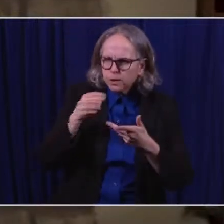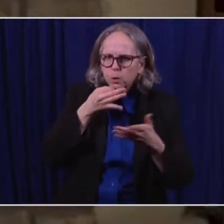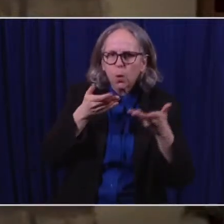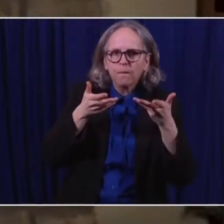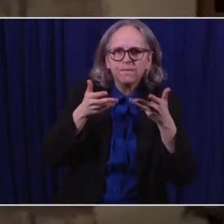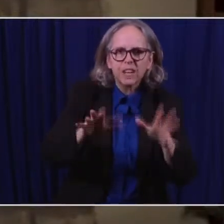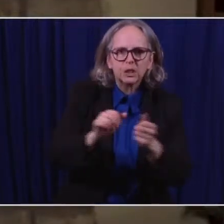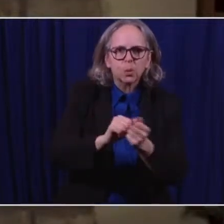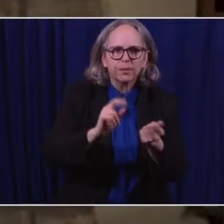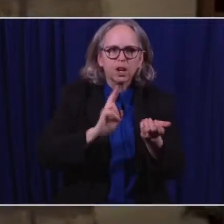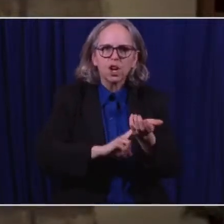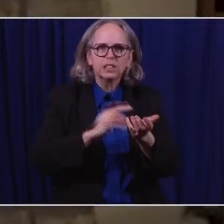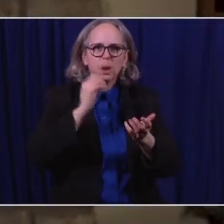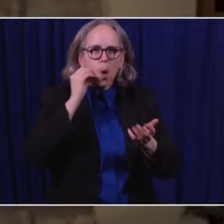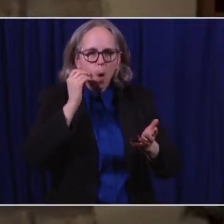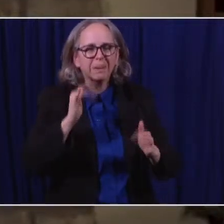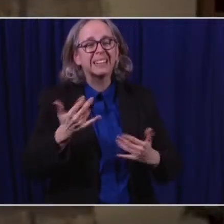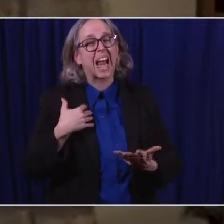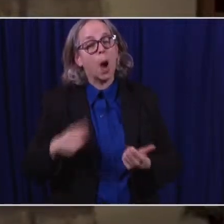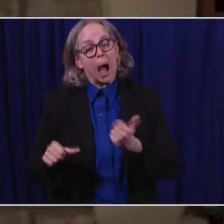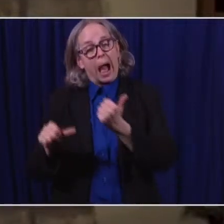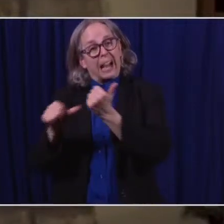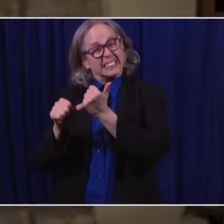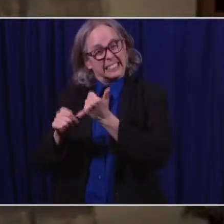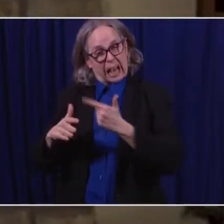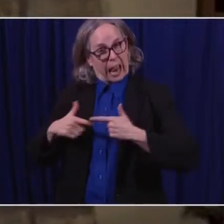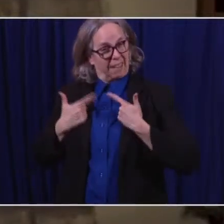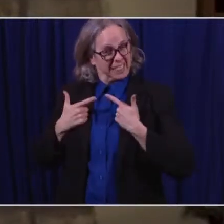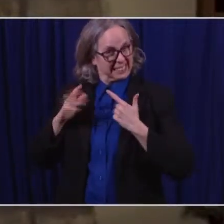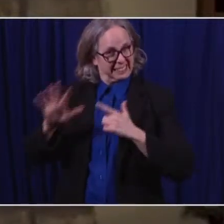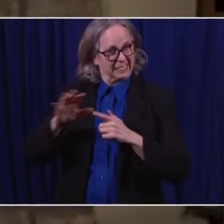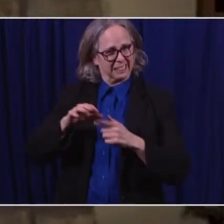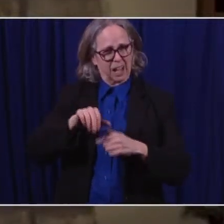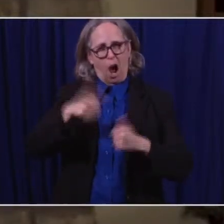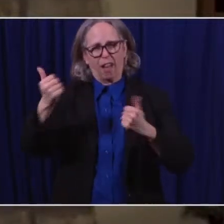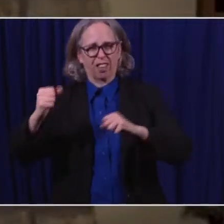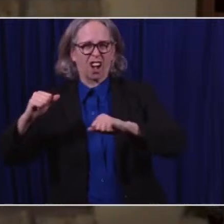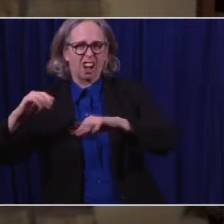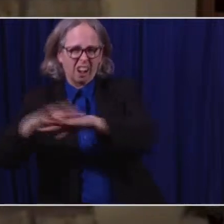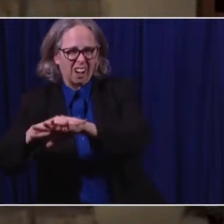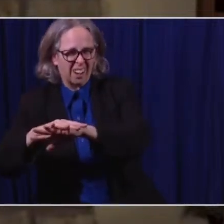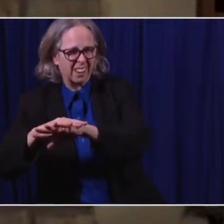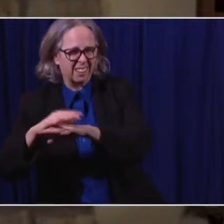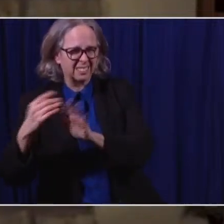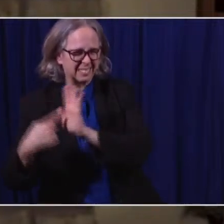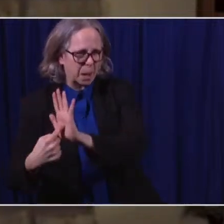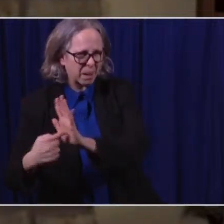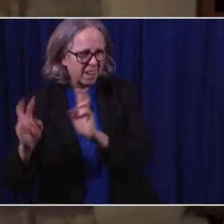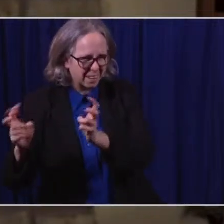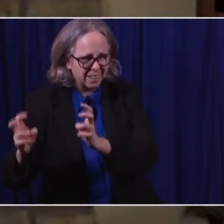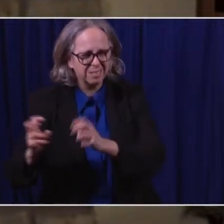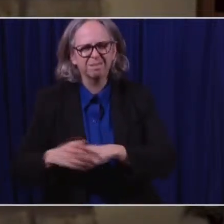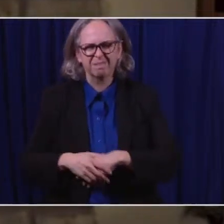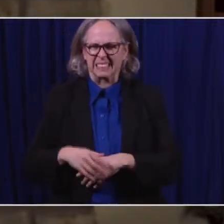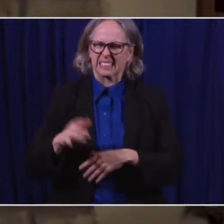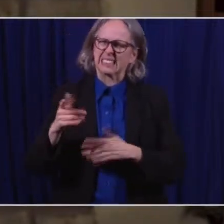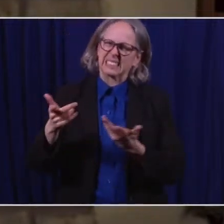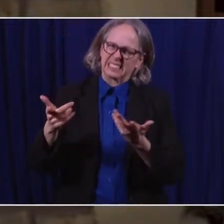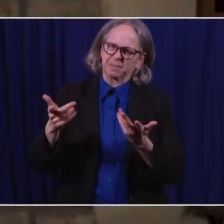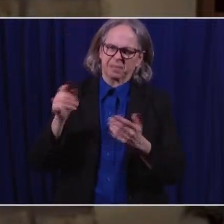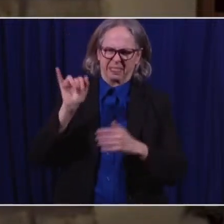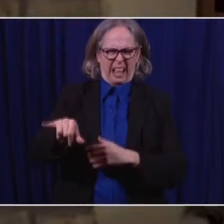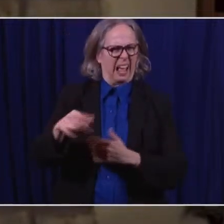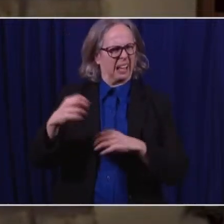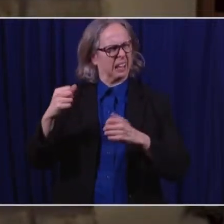we started on assisted living, another congregate care setting where the risk is high. We're well into those as